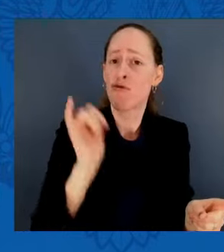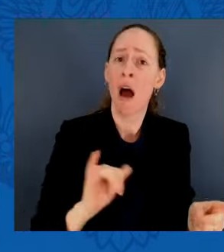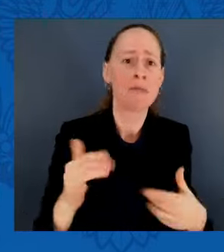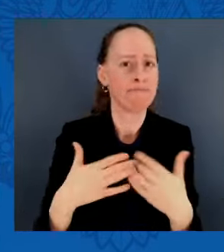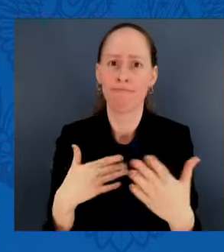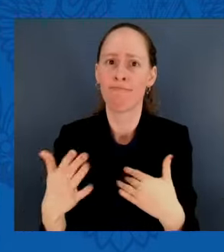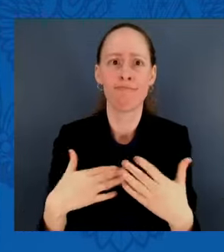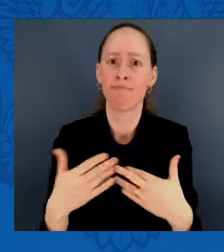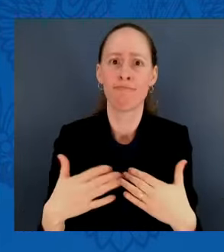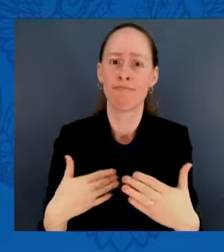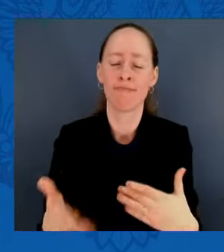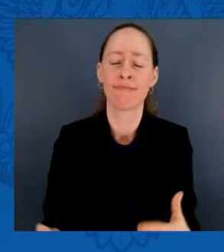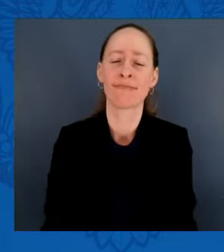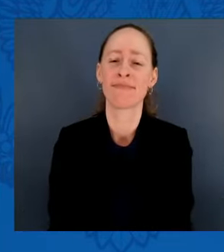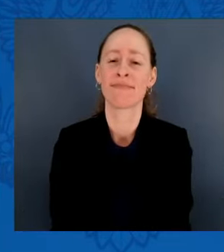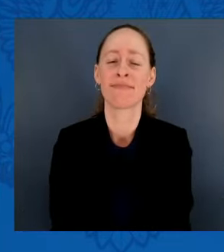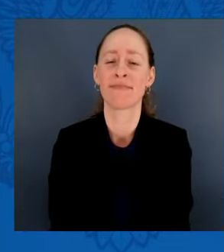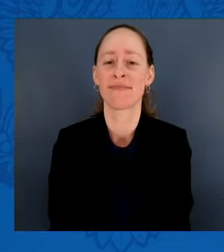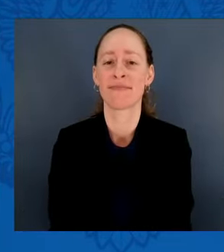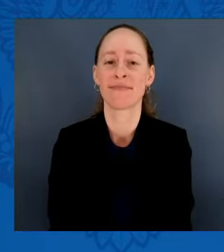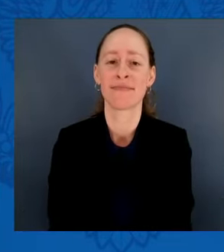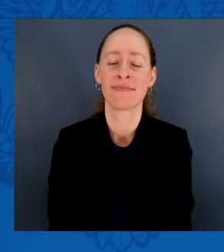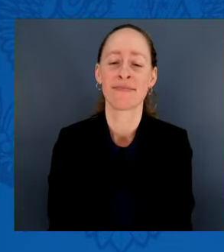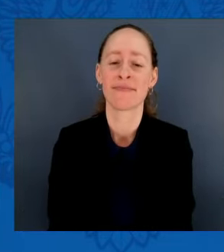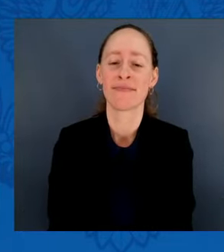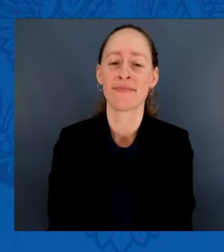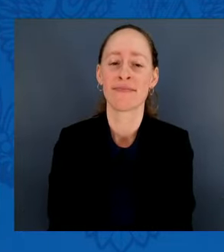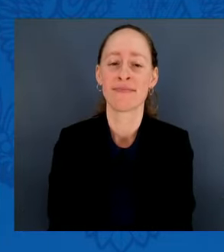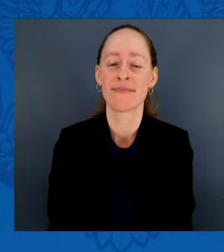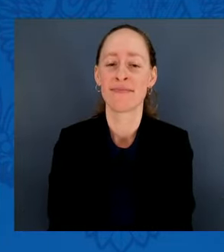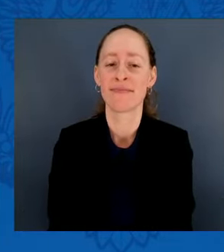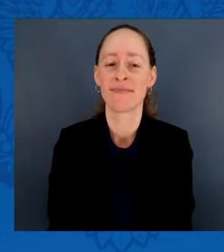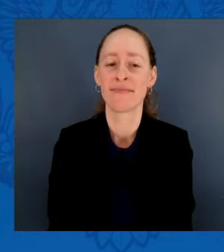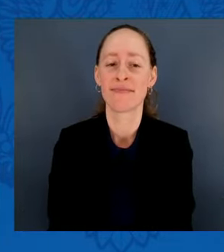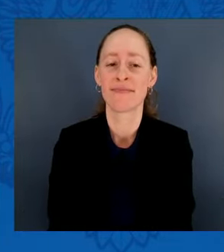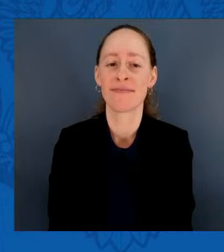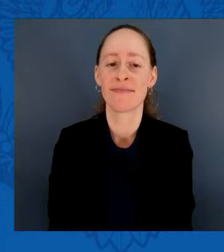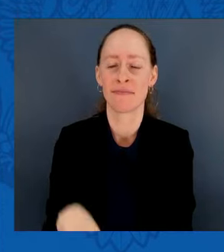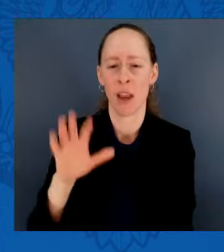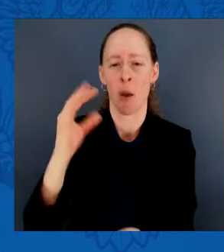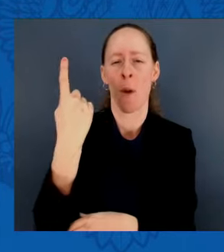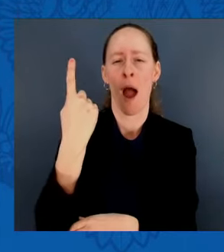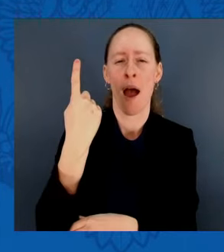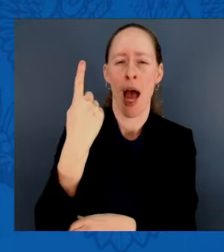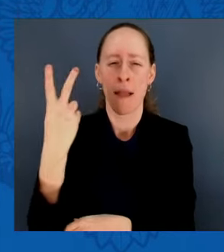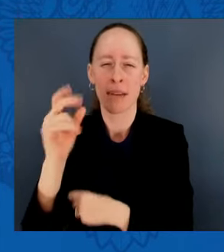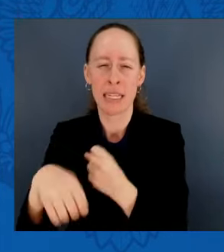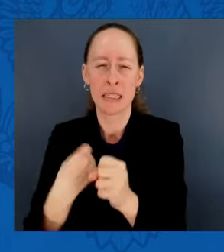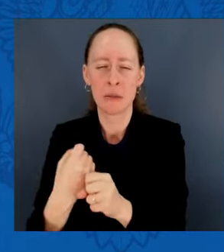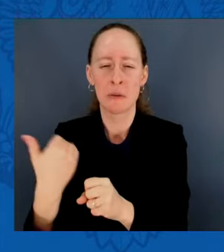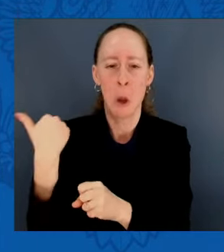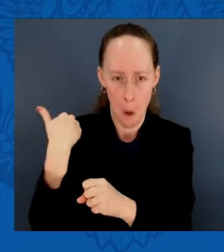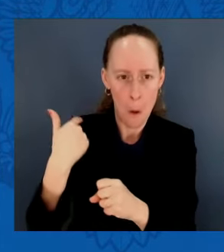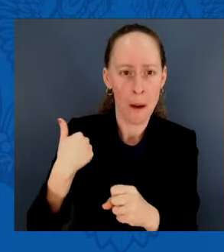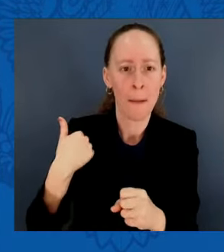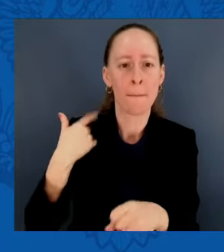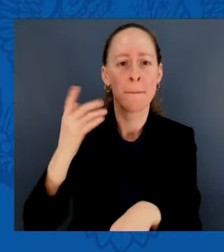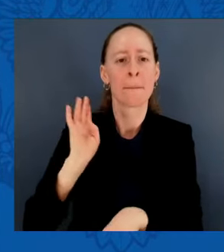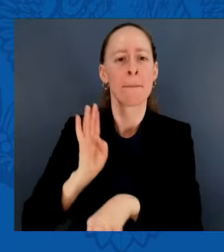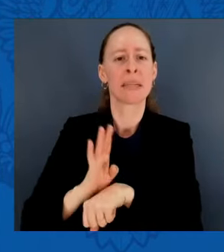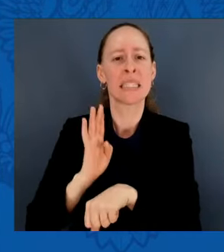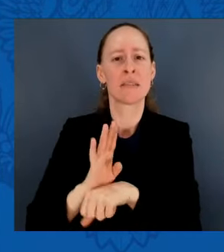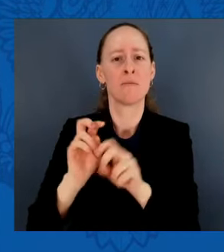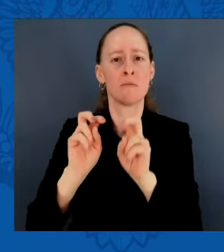I met a year and a half ago with the leaders of the business roundtable. They were mad that they were angry. I think, well, they were